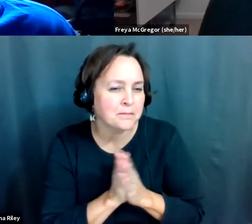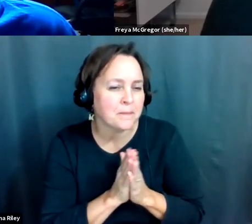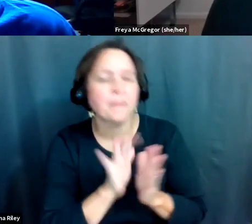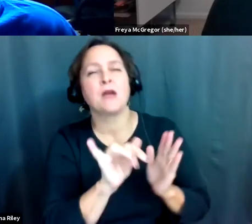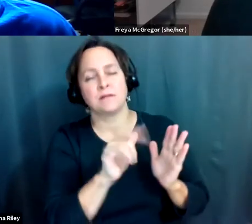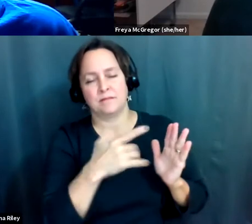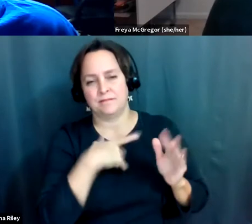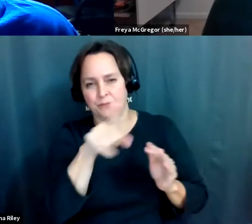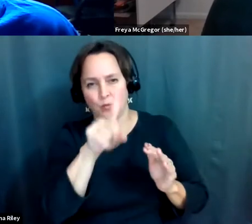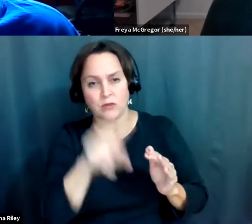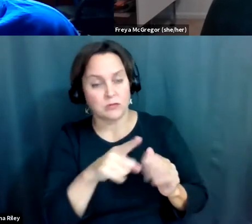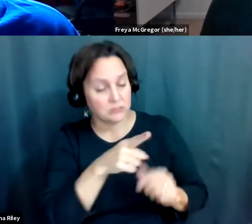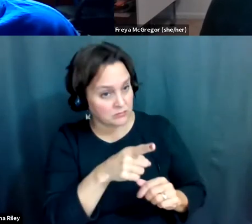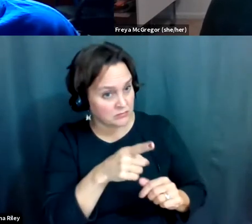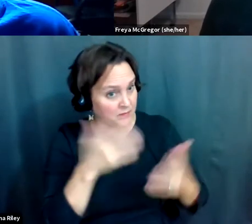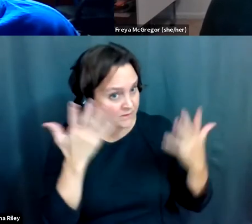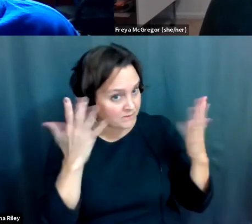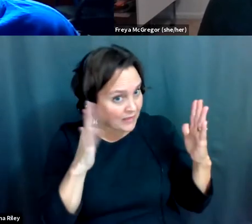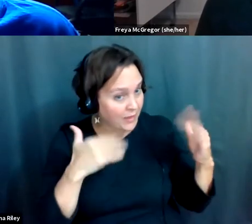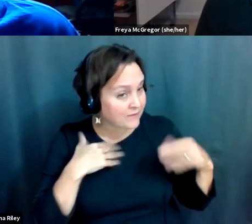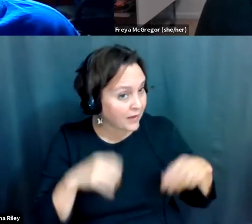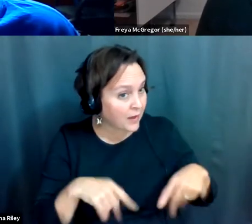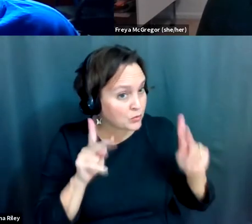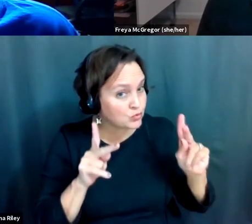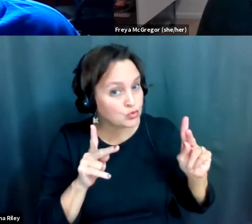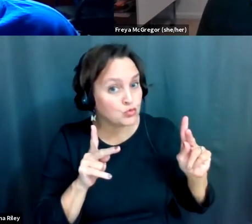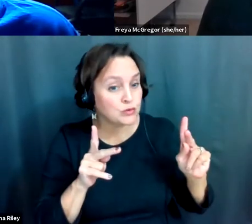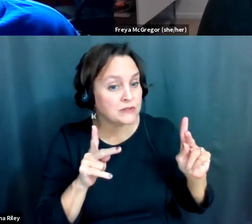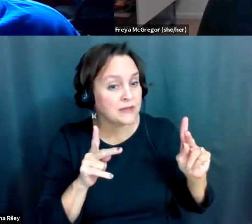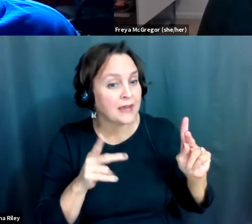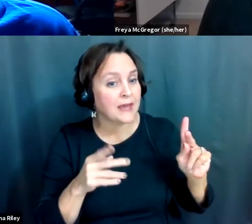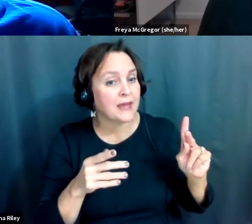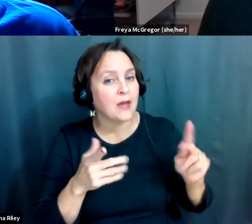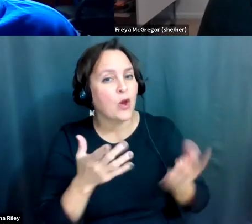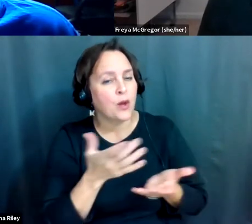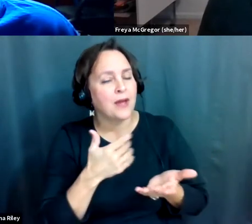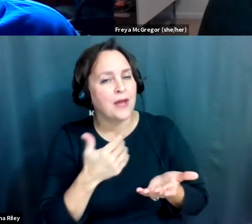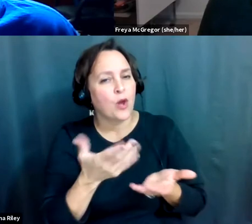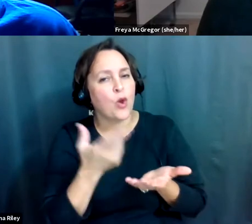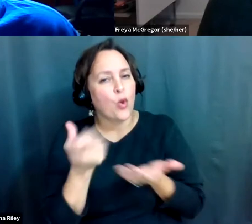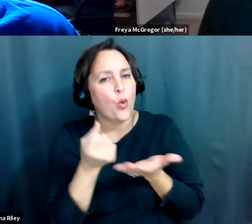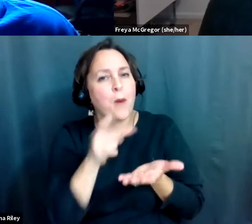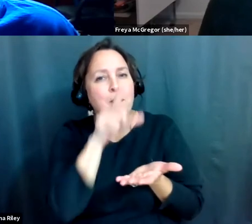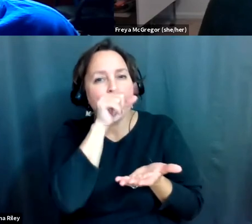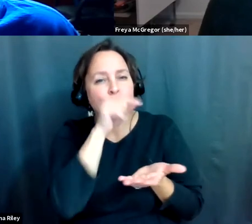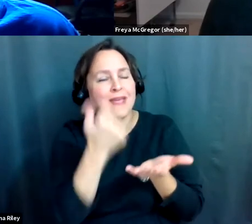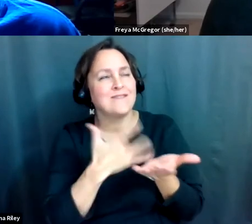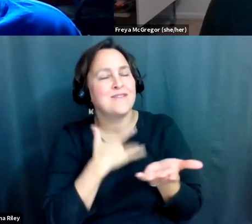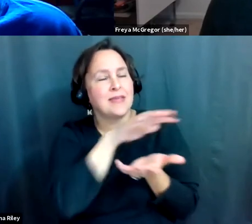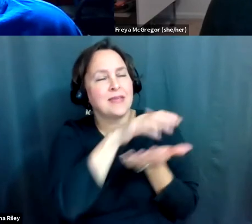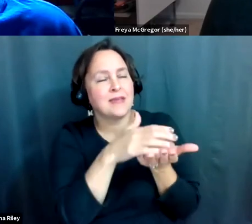oh, there was a question about whether you've had the opportunity, opportunity to hold living birds in order to put a shape with a sound.